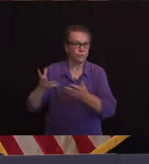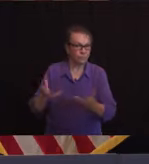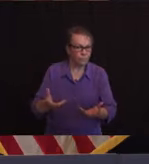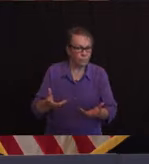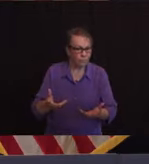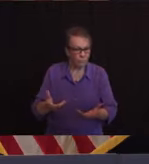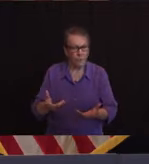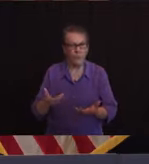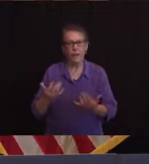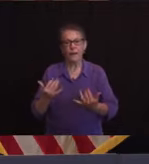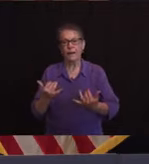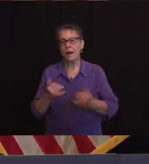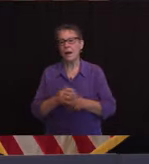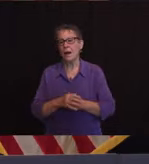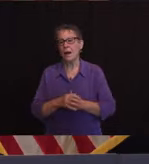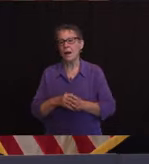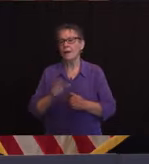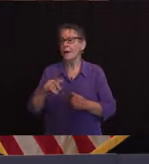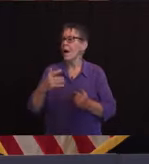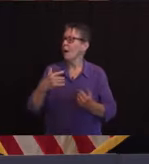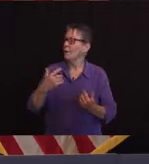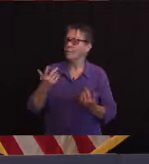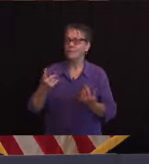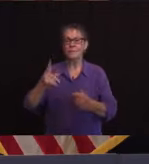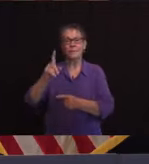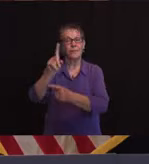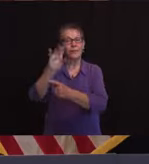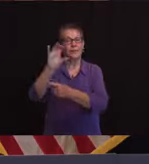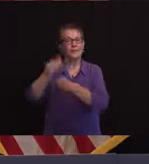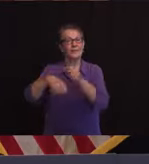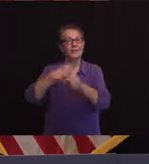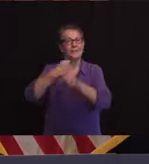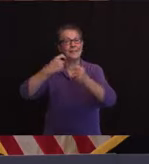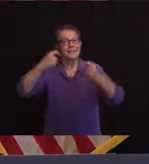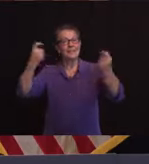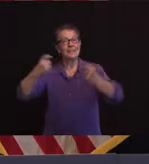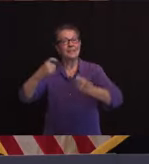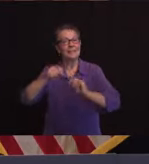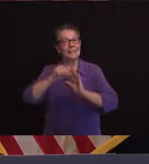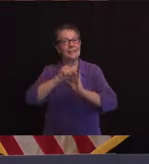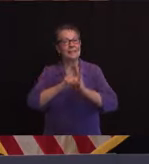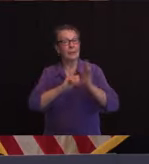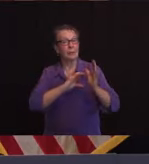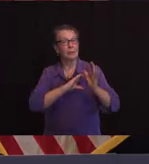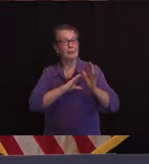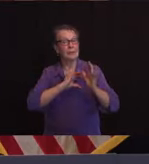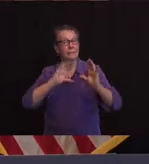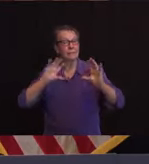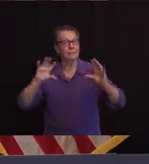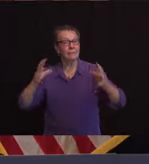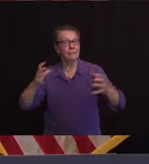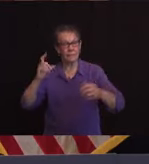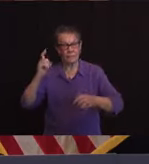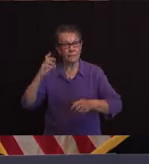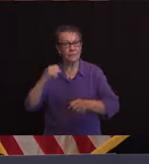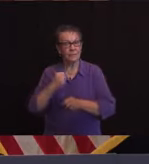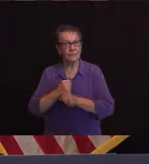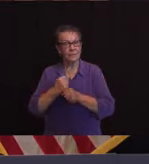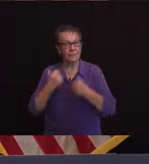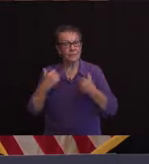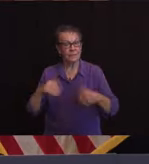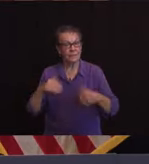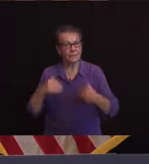100 years ago today, the legislation was signed that created the New Jersey State Police. Part of the reason why I'm wearing this